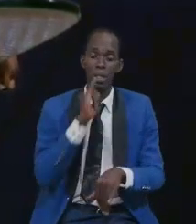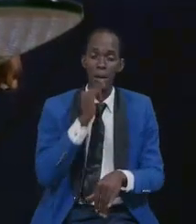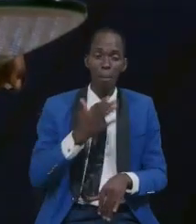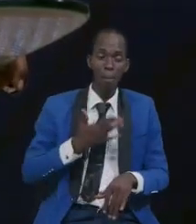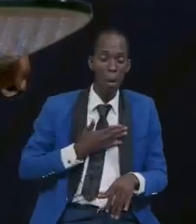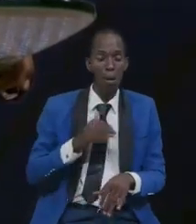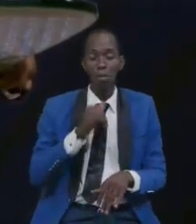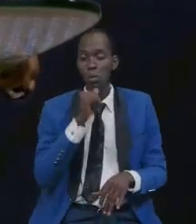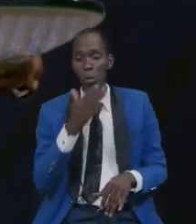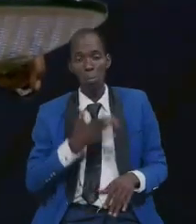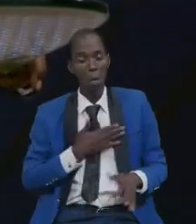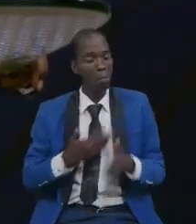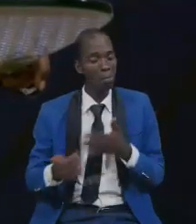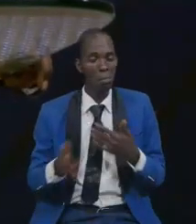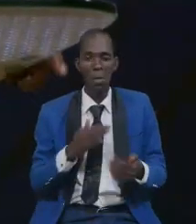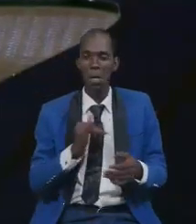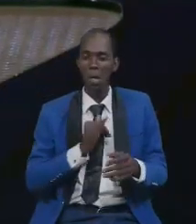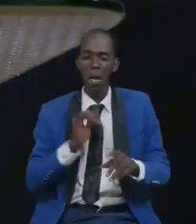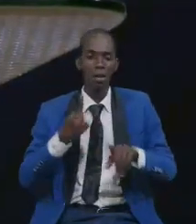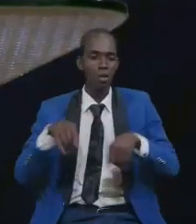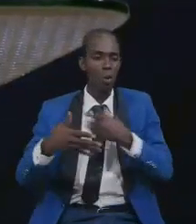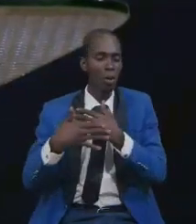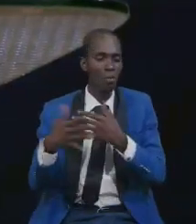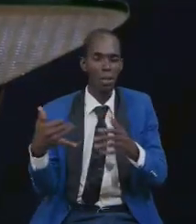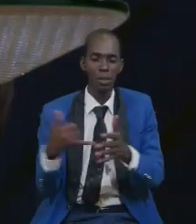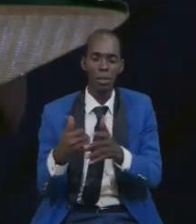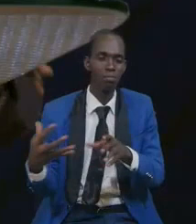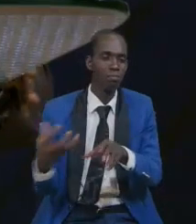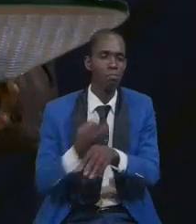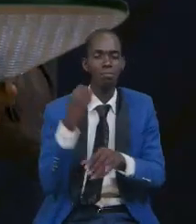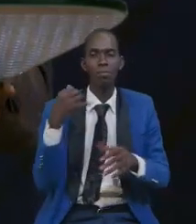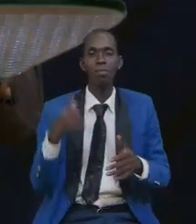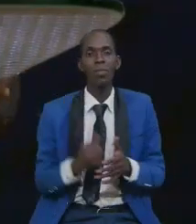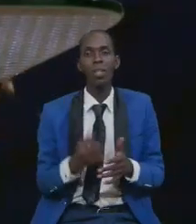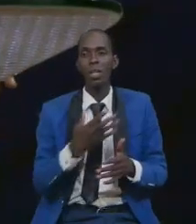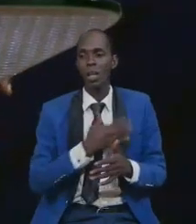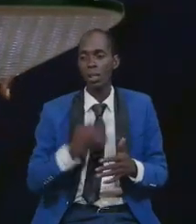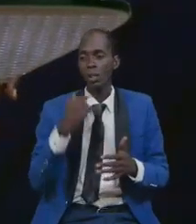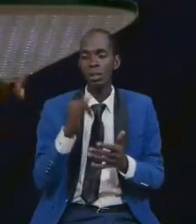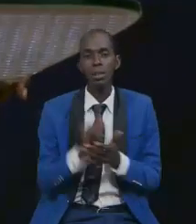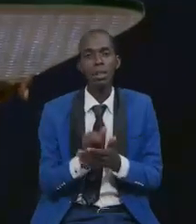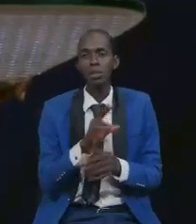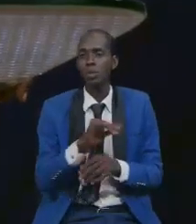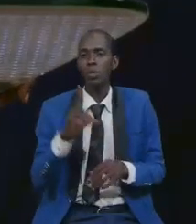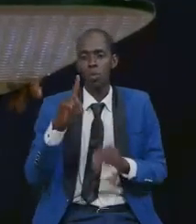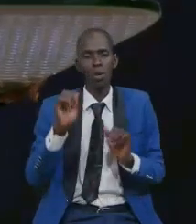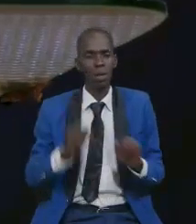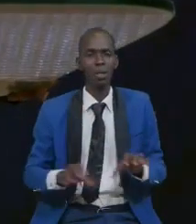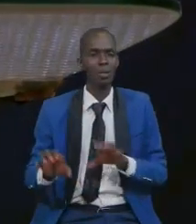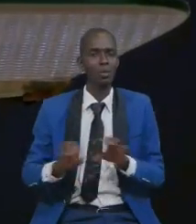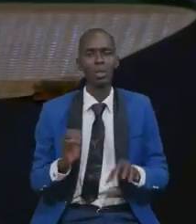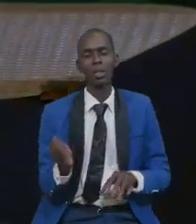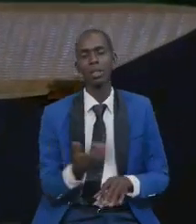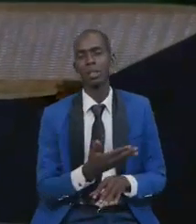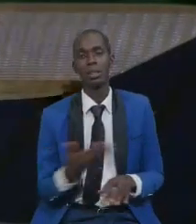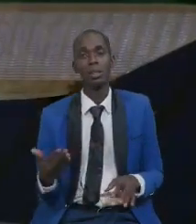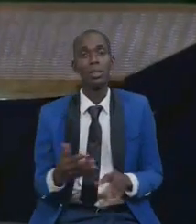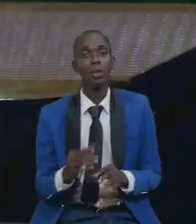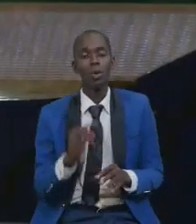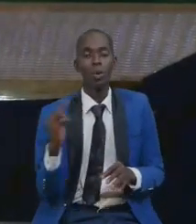is not mine. I go after it. And he said, nobody can do anything. Go anywhere you want to